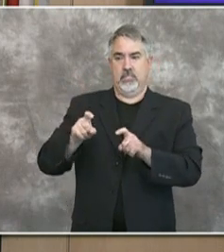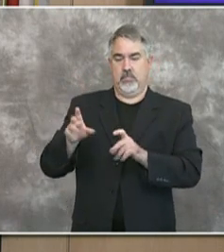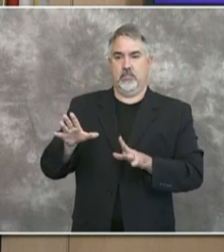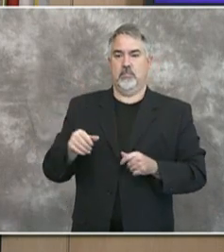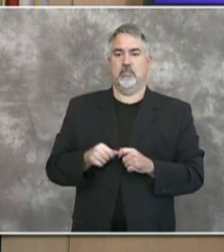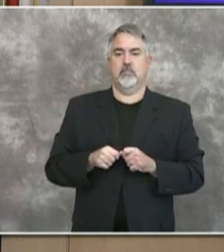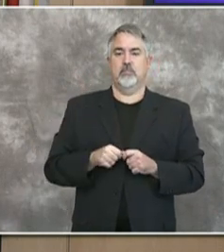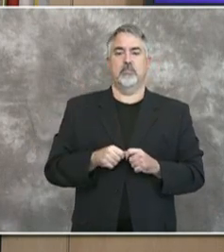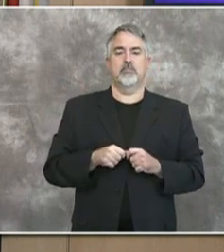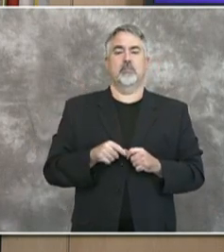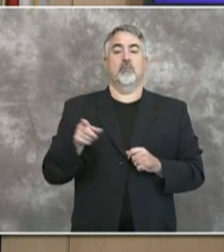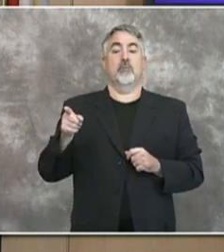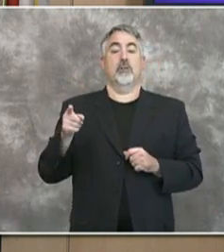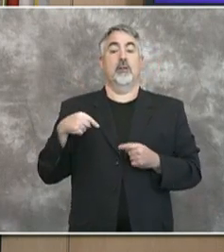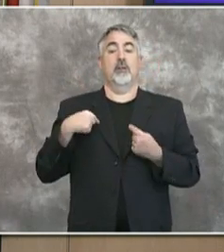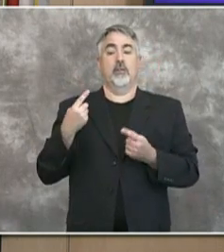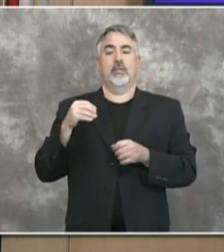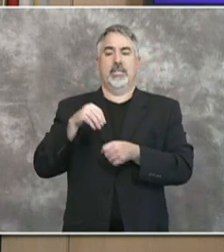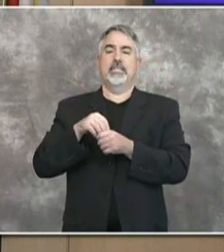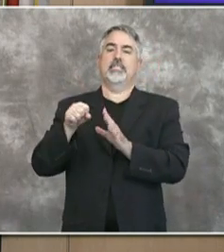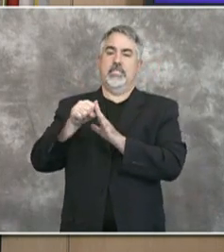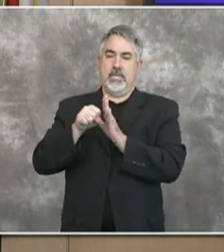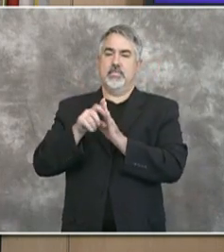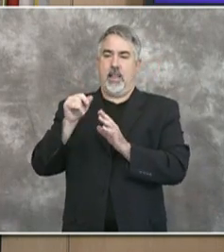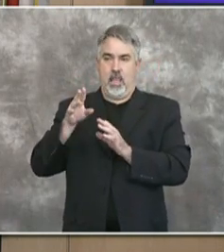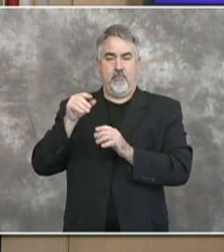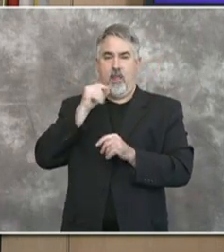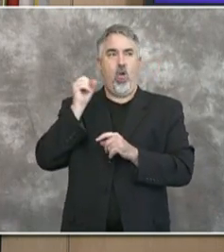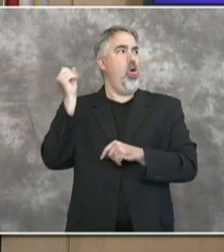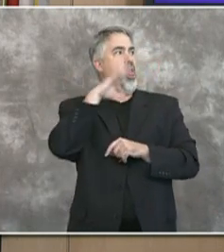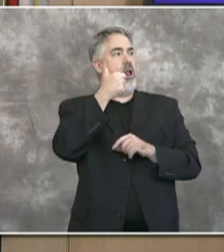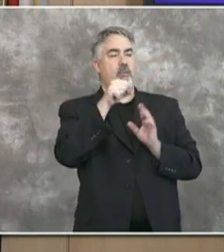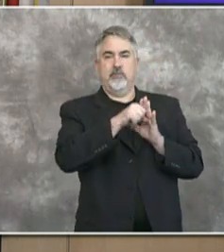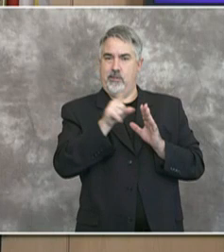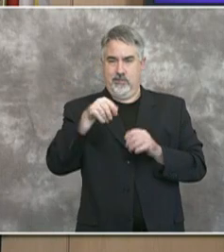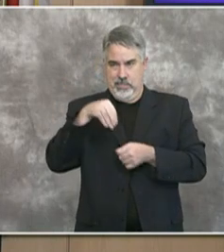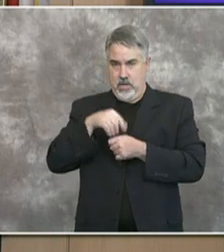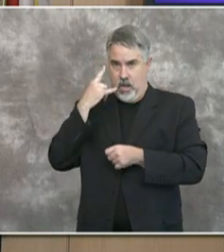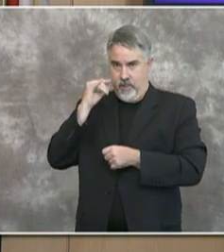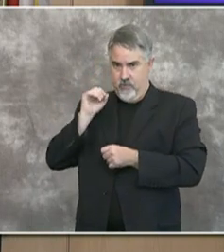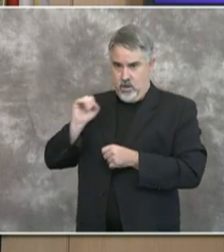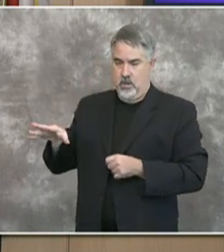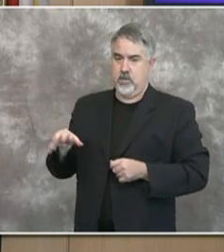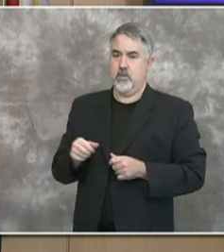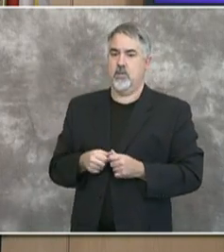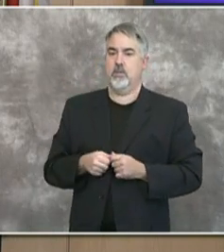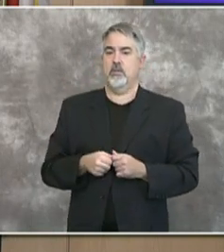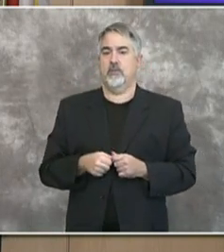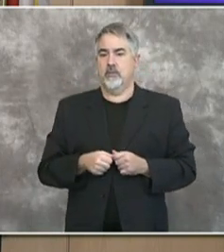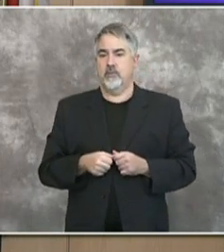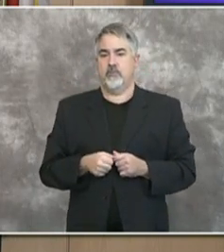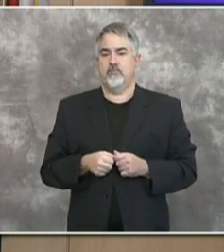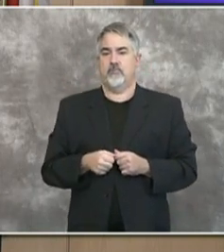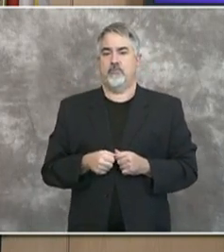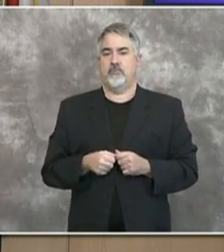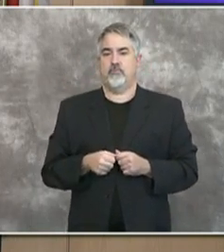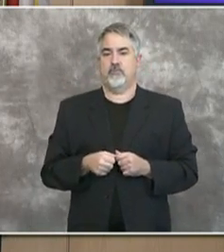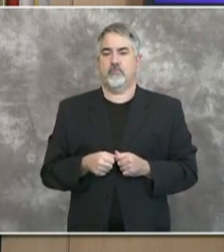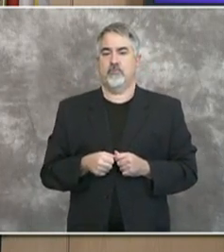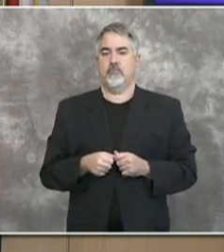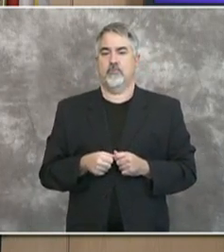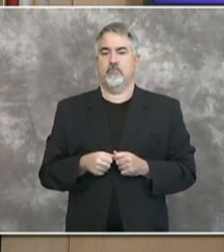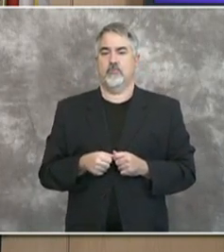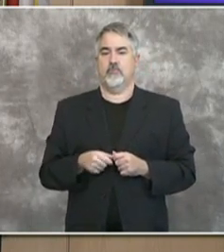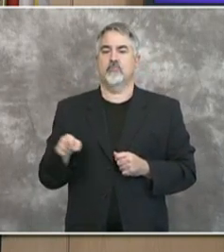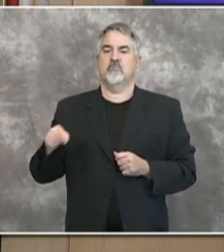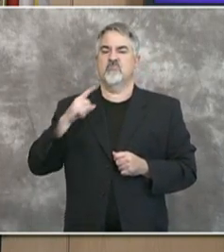an in-state laboratory for that. Again, this is really under the regulatory purview of the